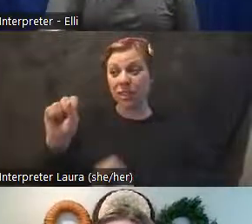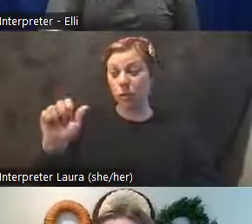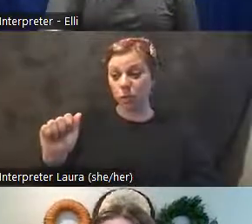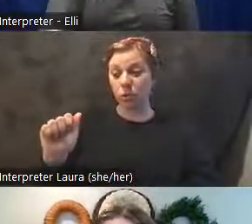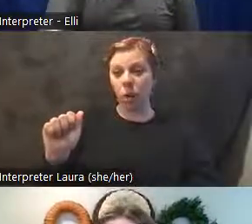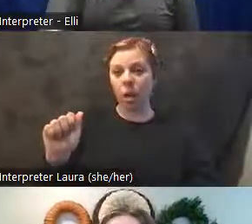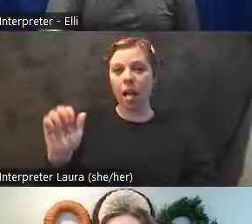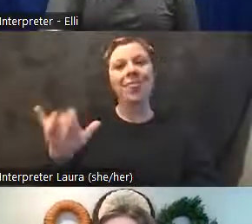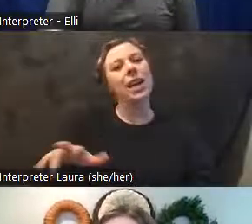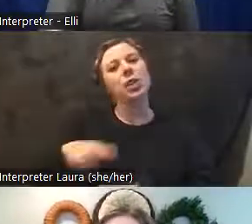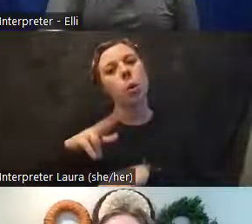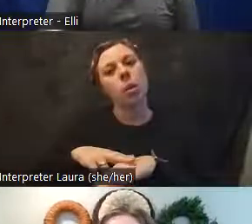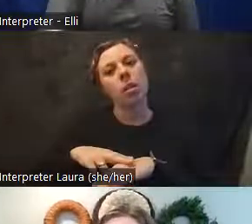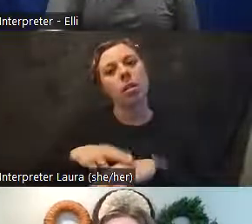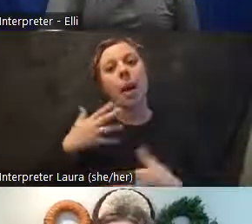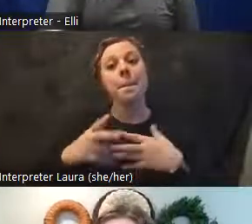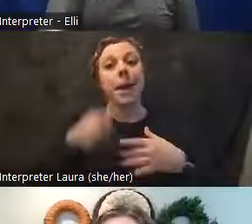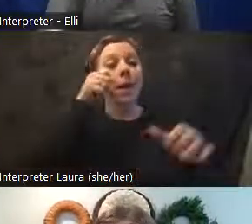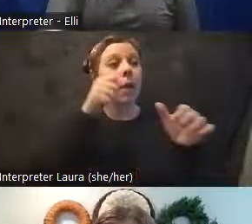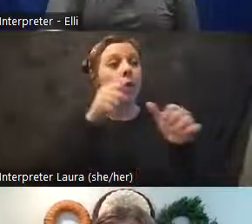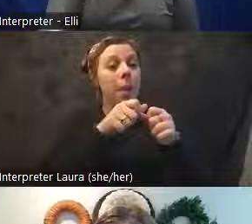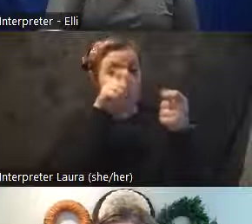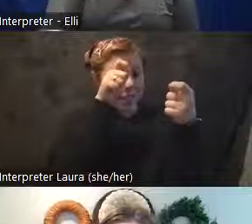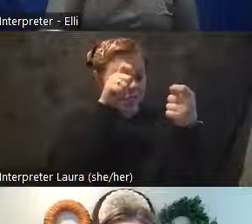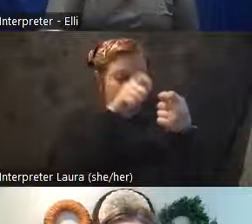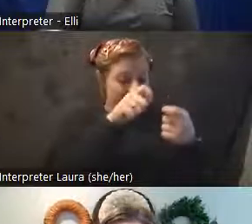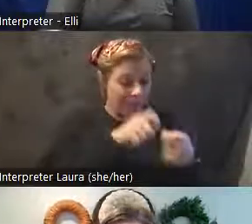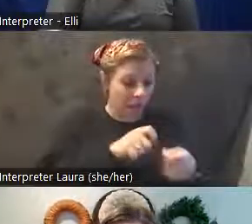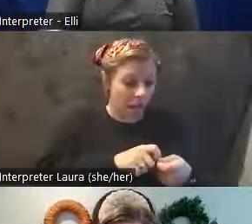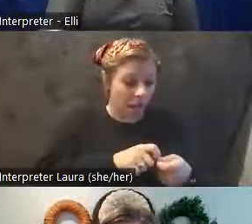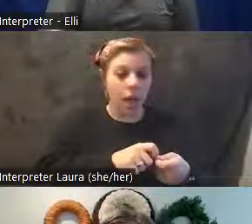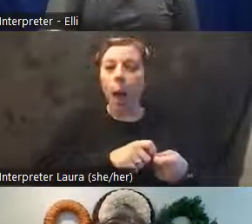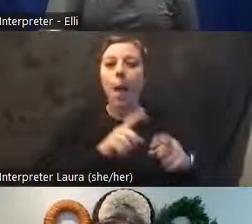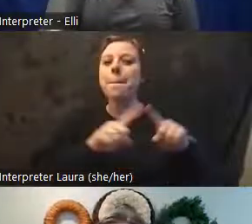assault, but we might not remember that in a chronological manner.